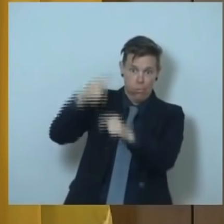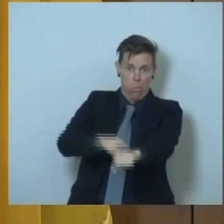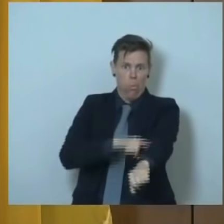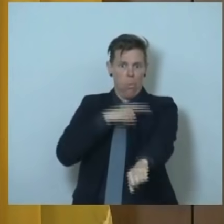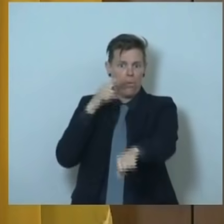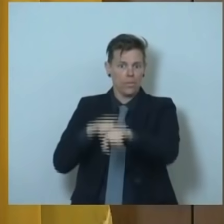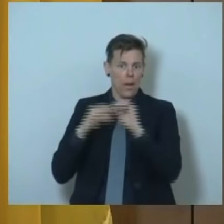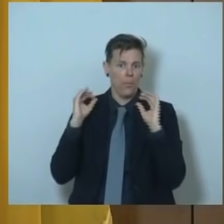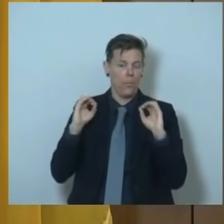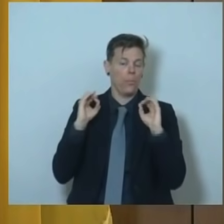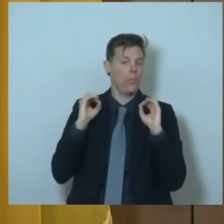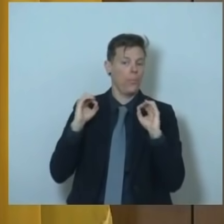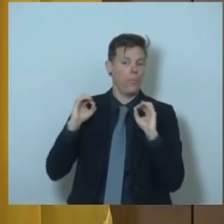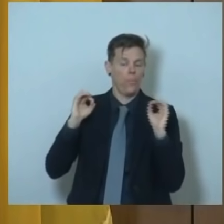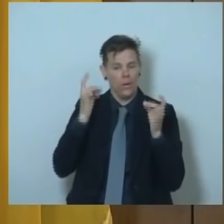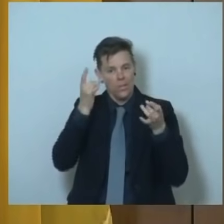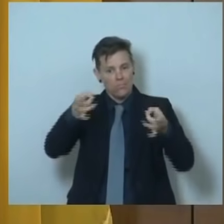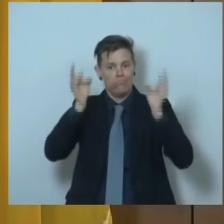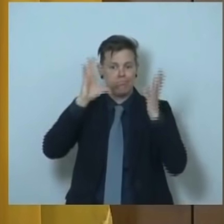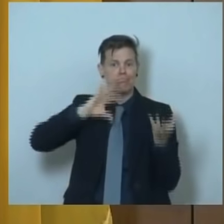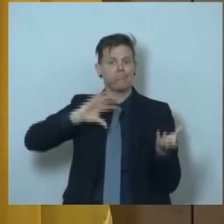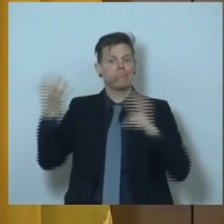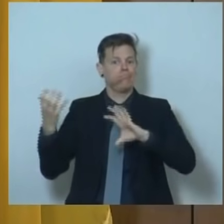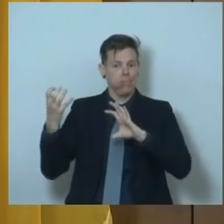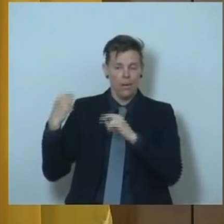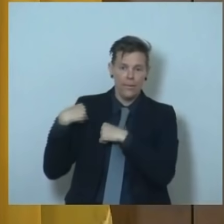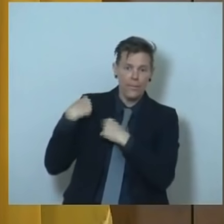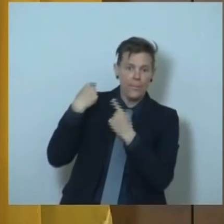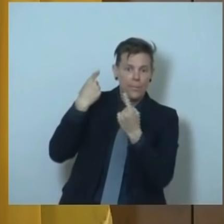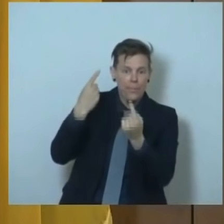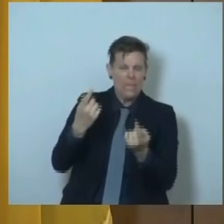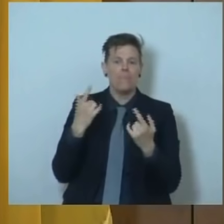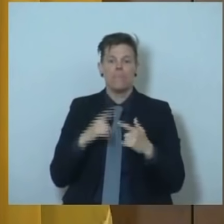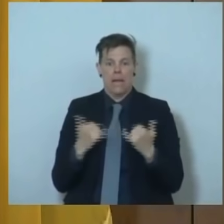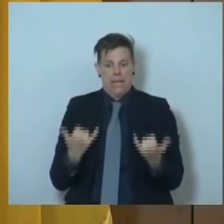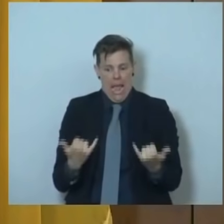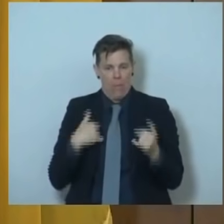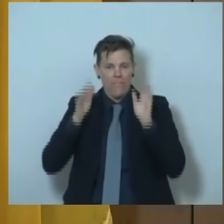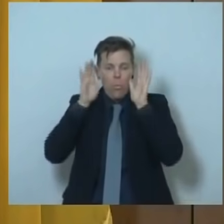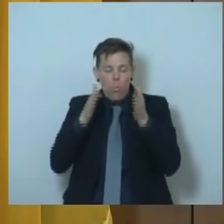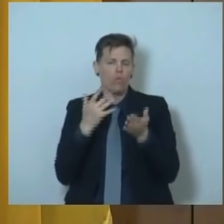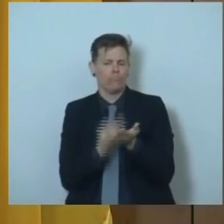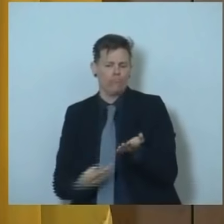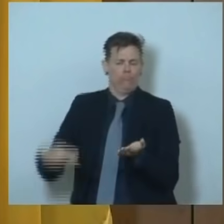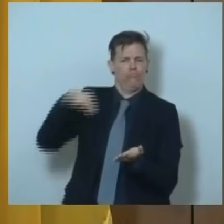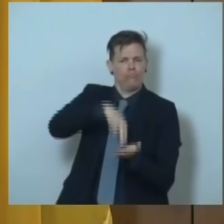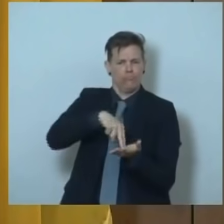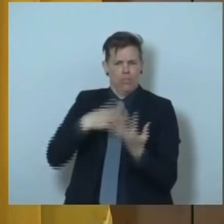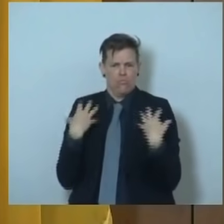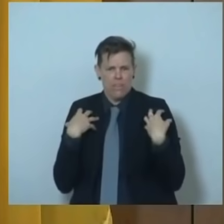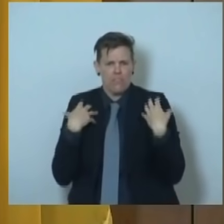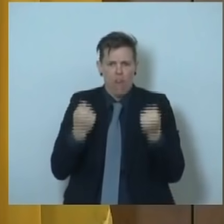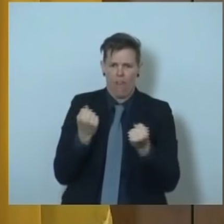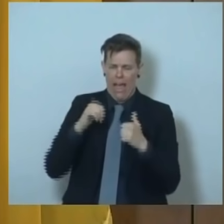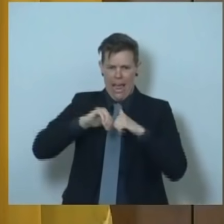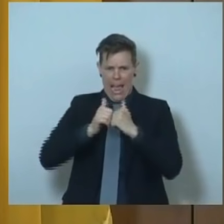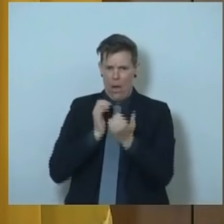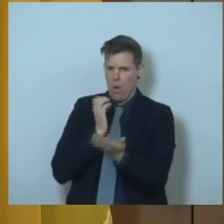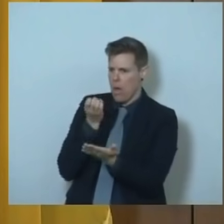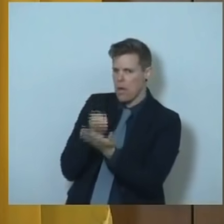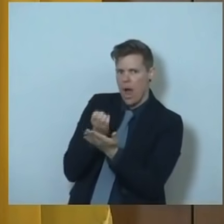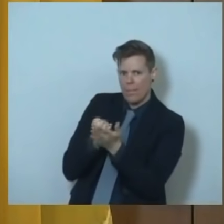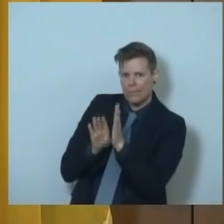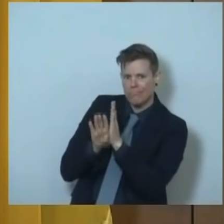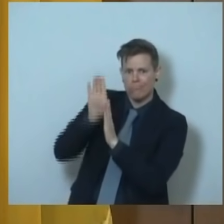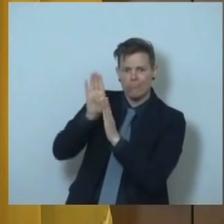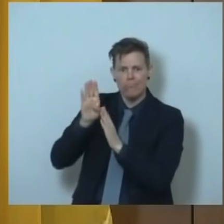to make us as whole again, because it will take some time before we see economic recovery that stabilizes in a